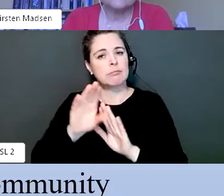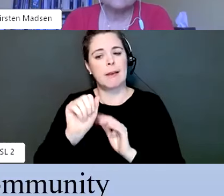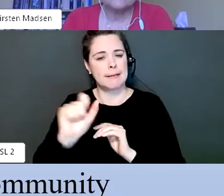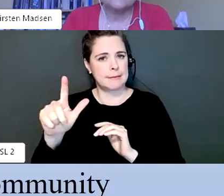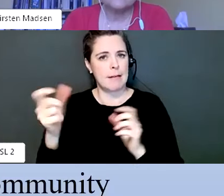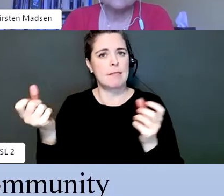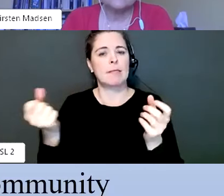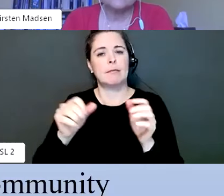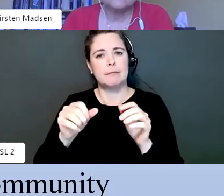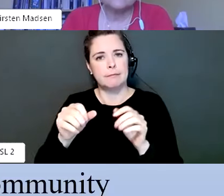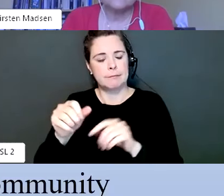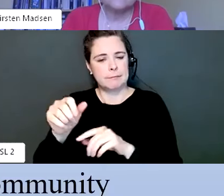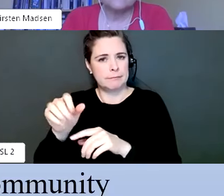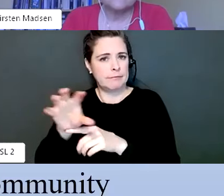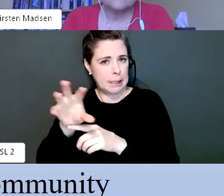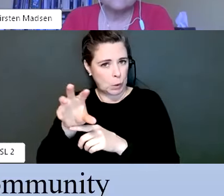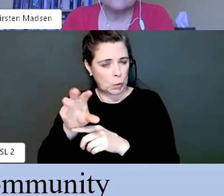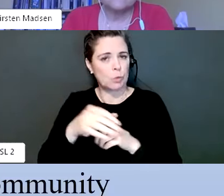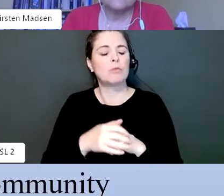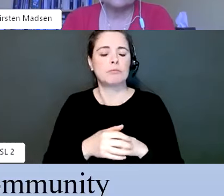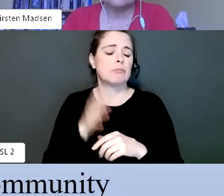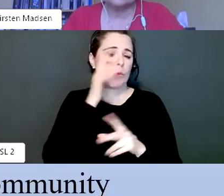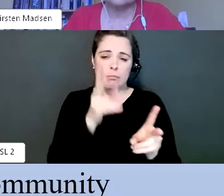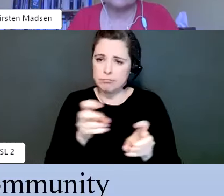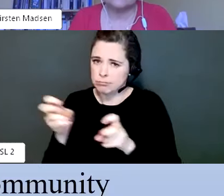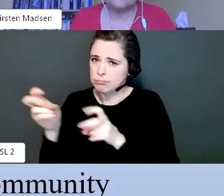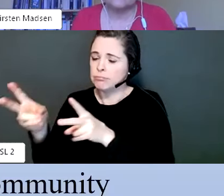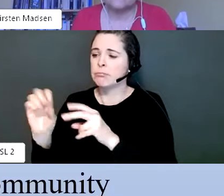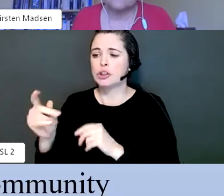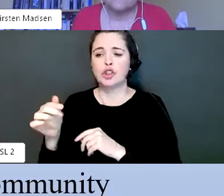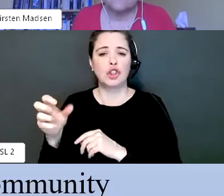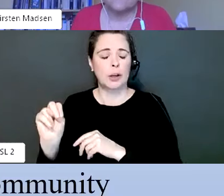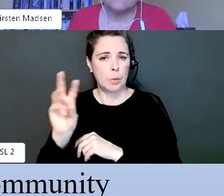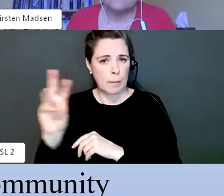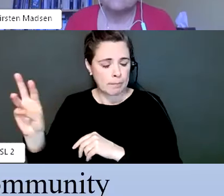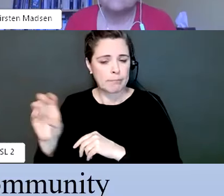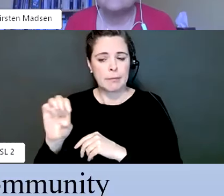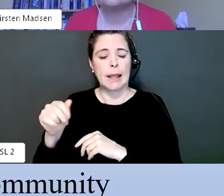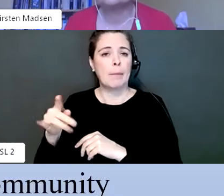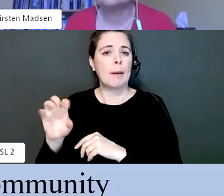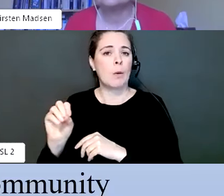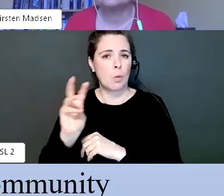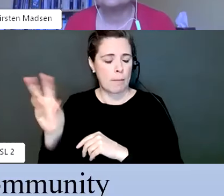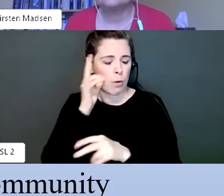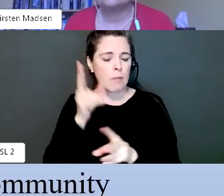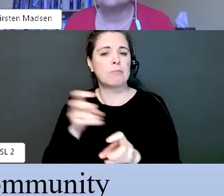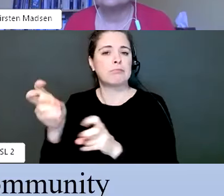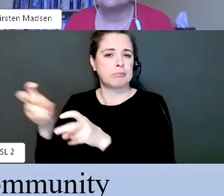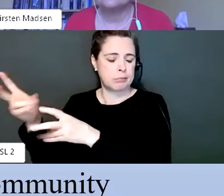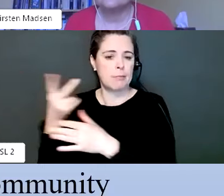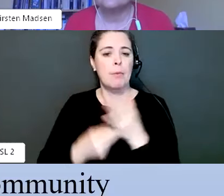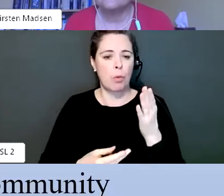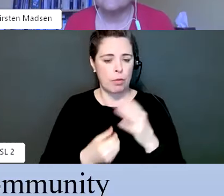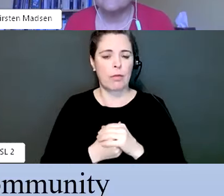well. They'll be made available through the Sheridan website, the Elder Abuse Prevention Ontario website, and as well as the